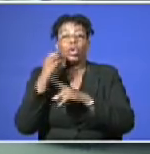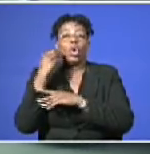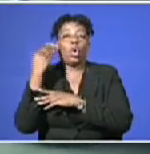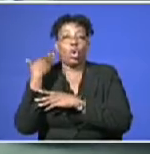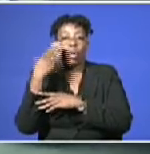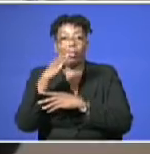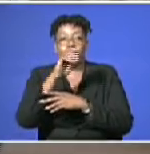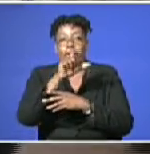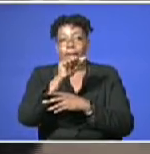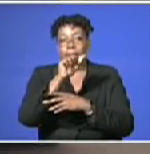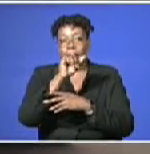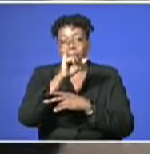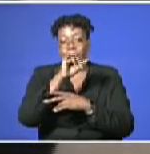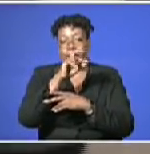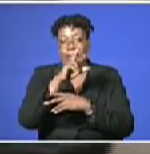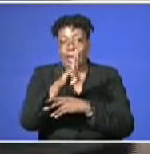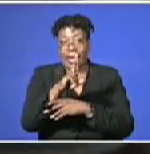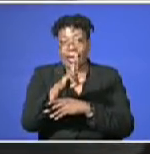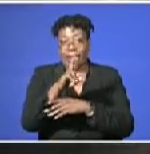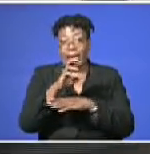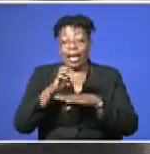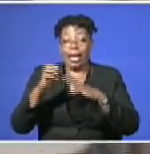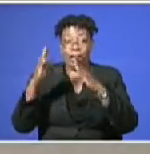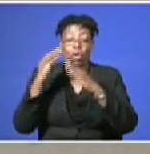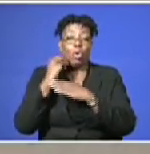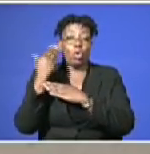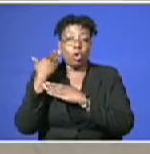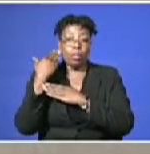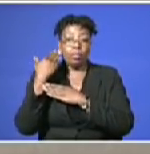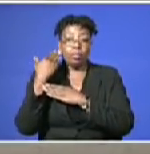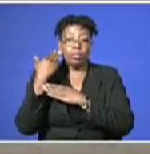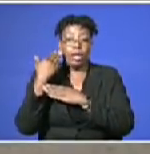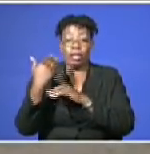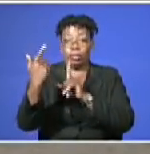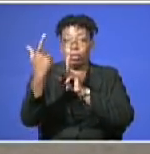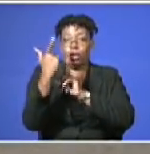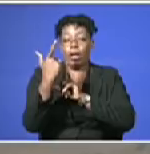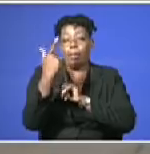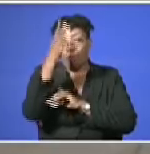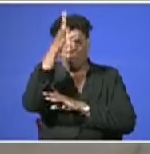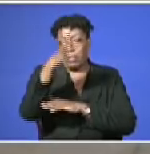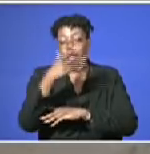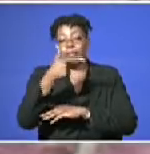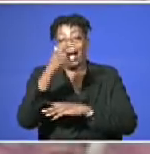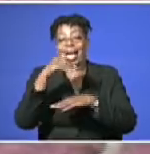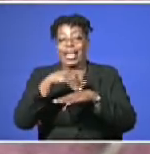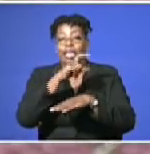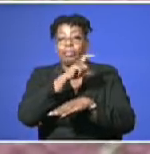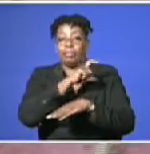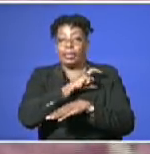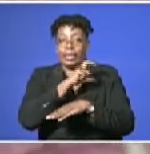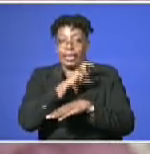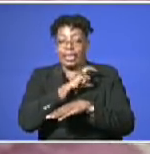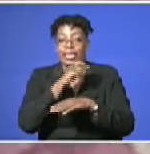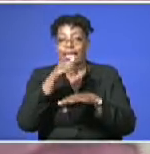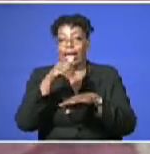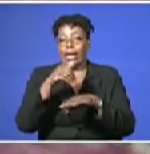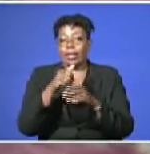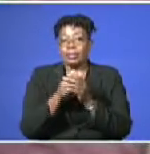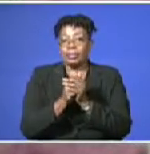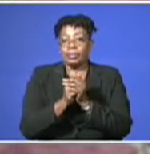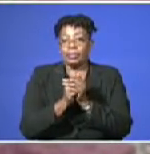Blair Estates to execute a search warrant when they were confronted by men who opened fire on them. Dames urged the public not to jump to